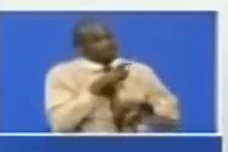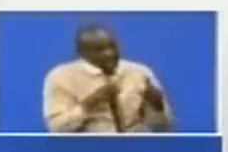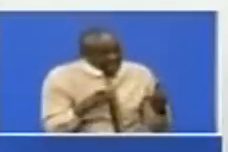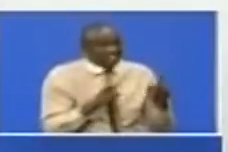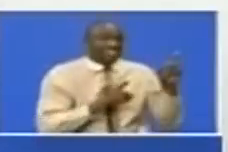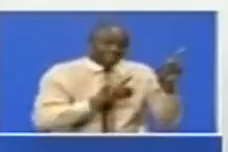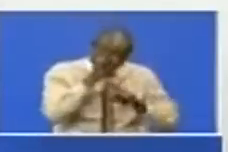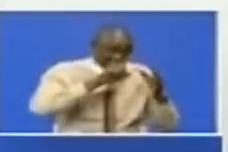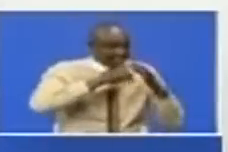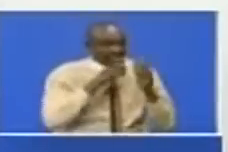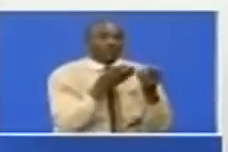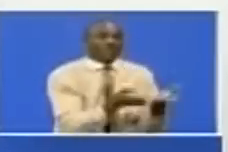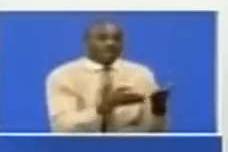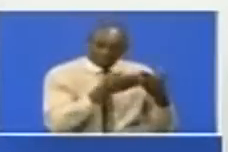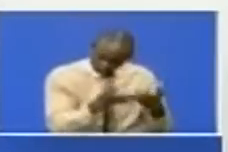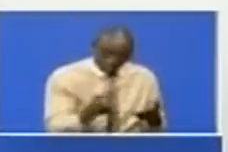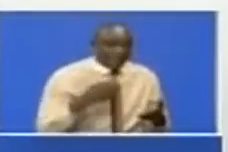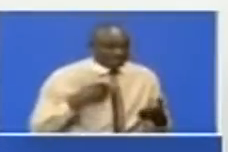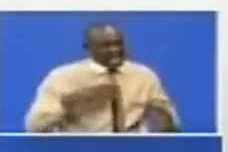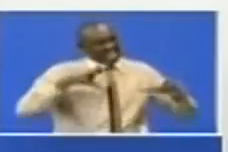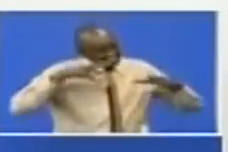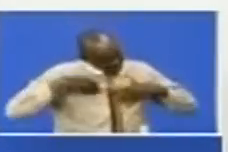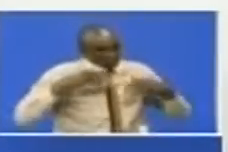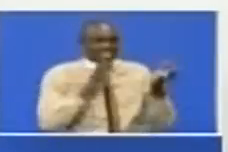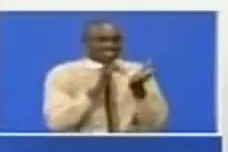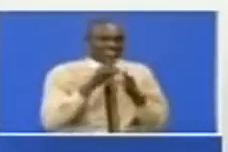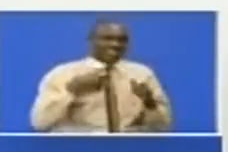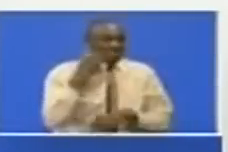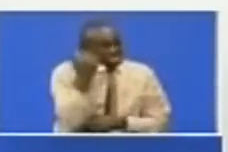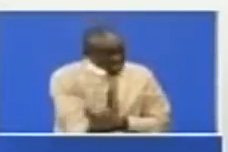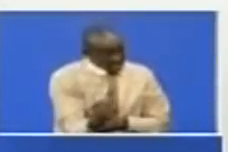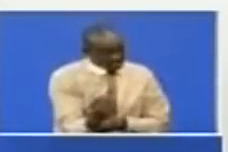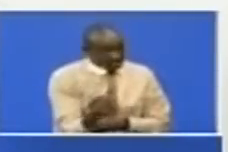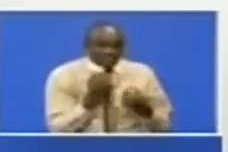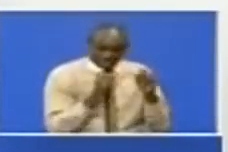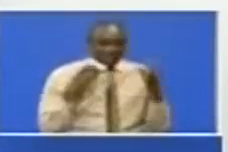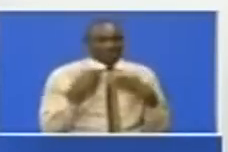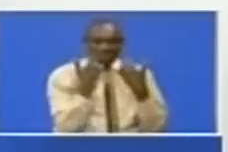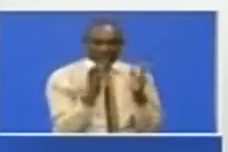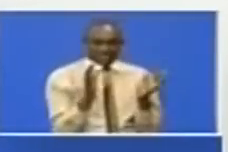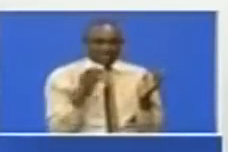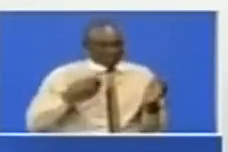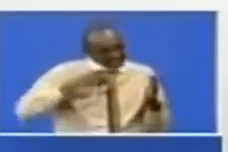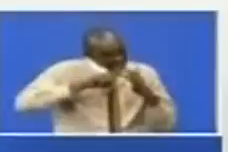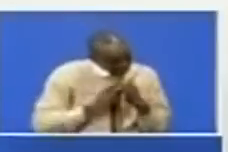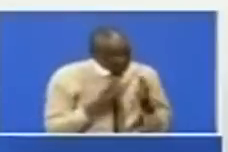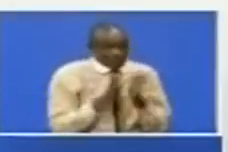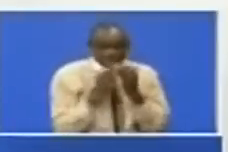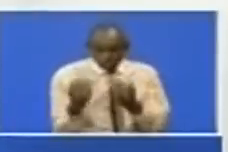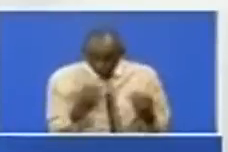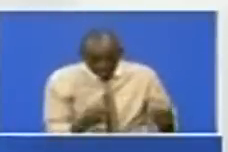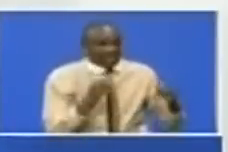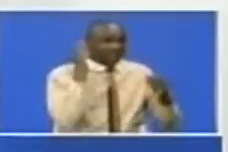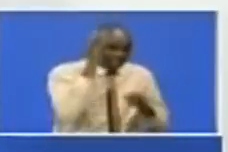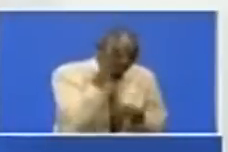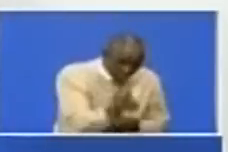the journey began from that point. So I received Jesus at quite a young age uh-huh. as my personal savior. And I began with children crusades.